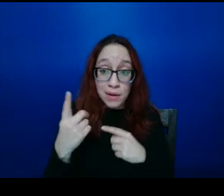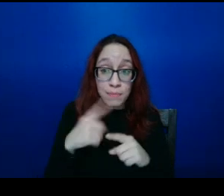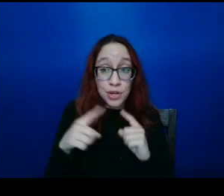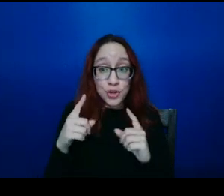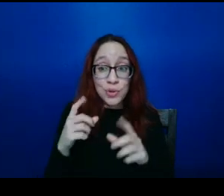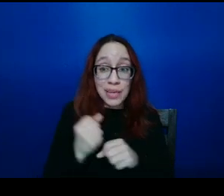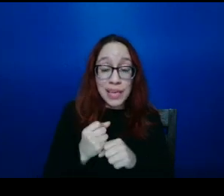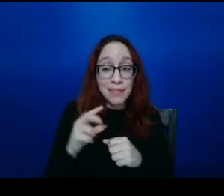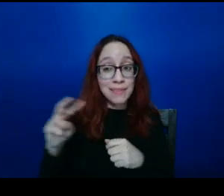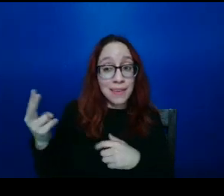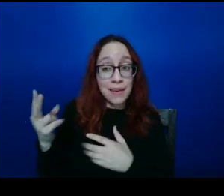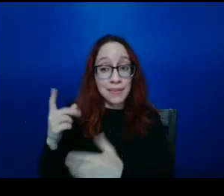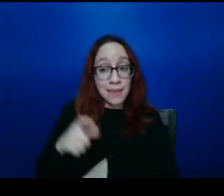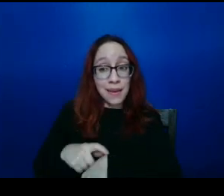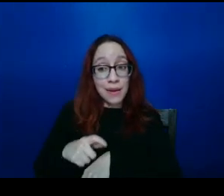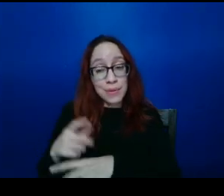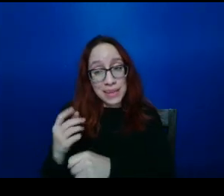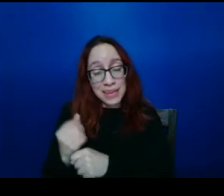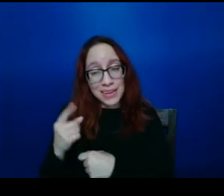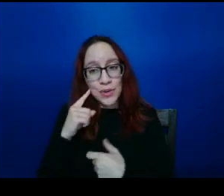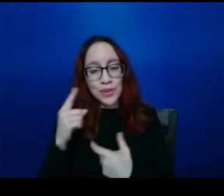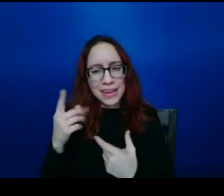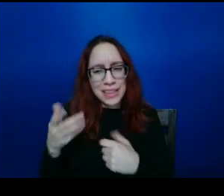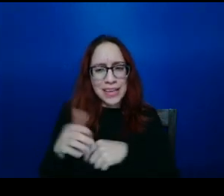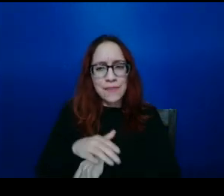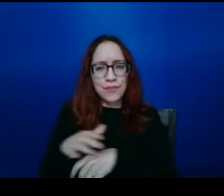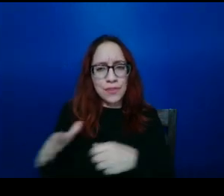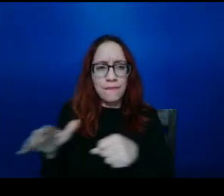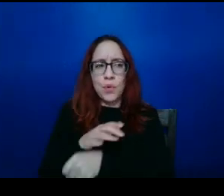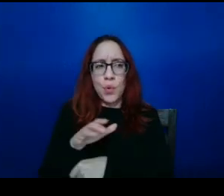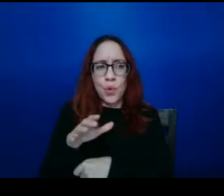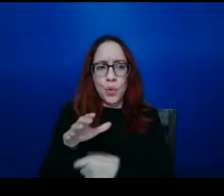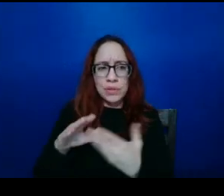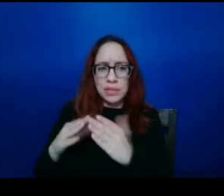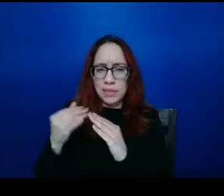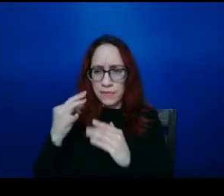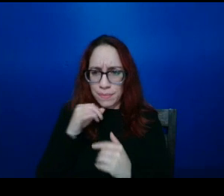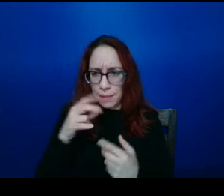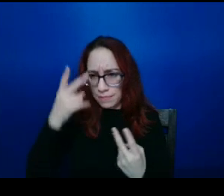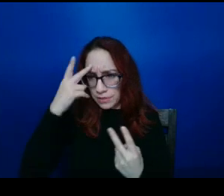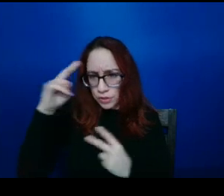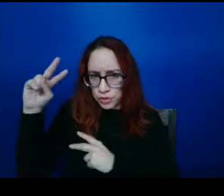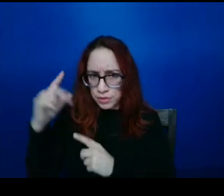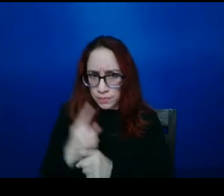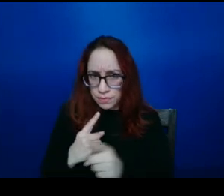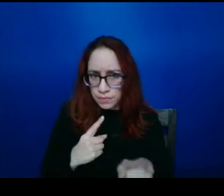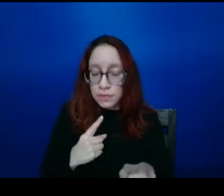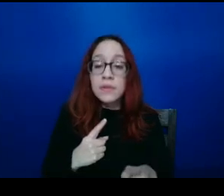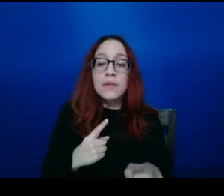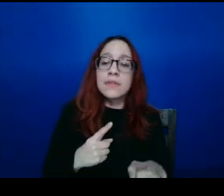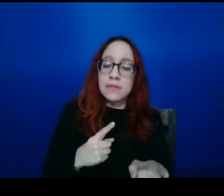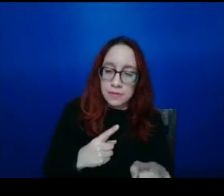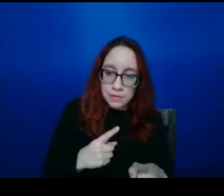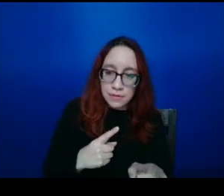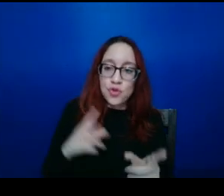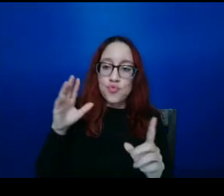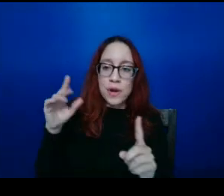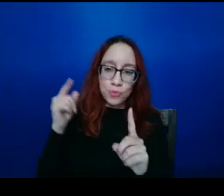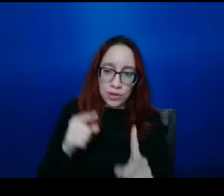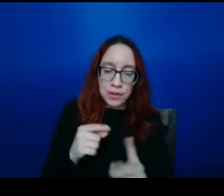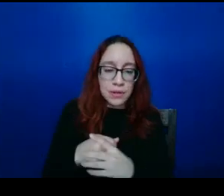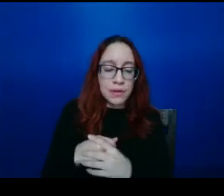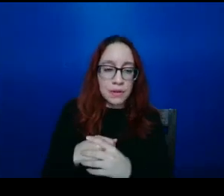round two. I think that basically covers the entire city, if I'm not misunderstanding. Yeah, that was a great point, Commissioner